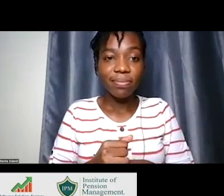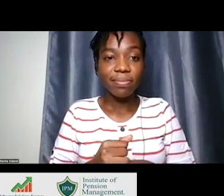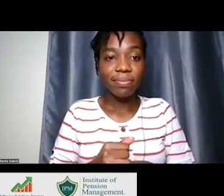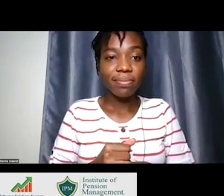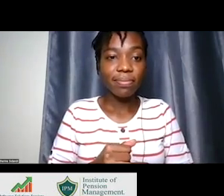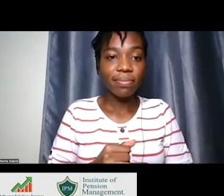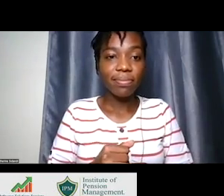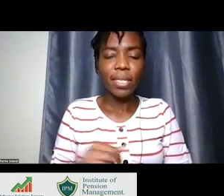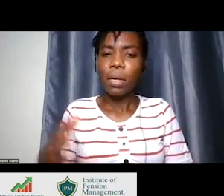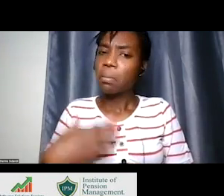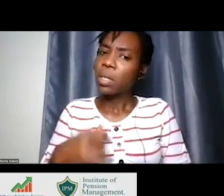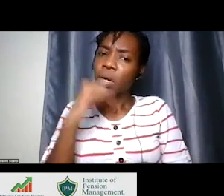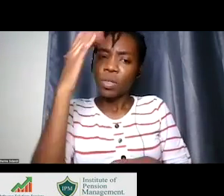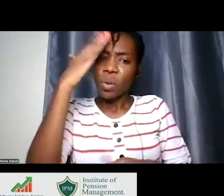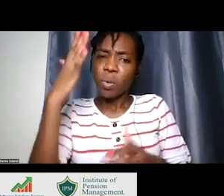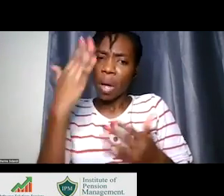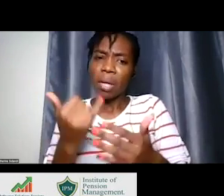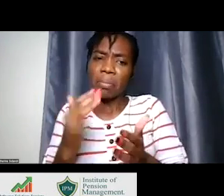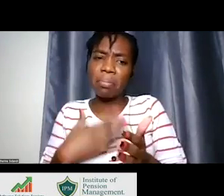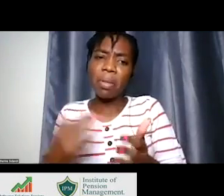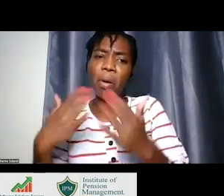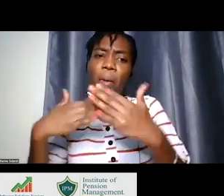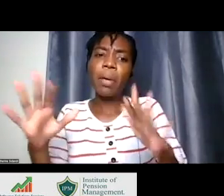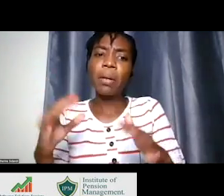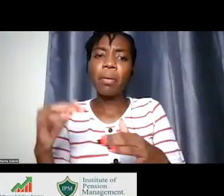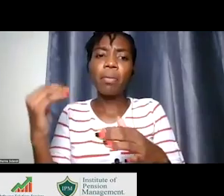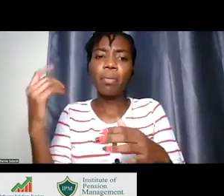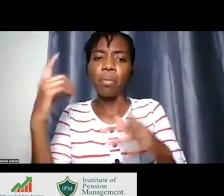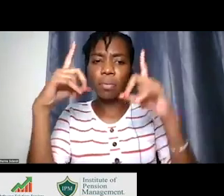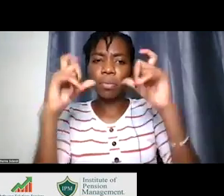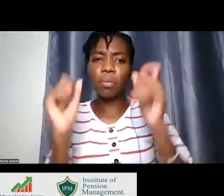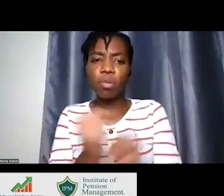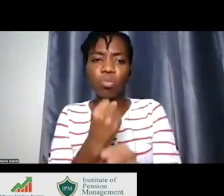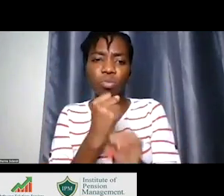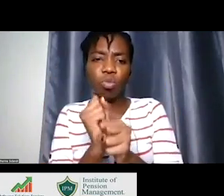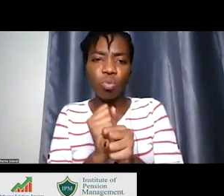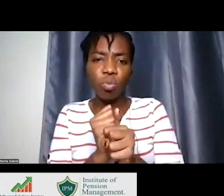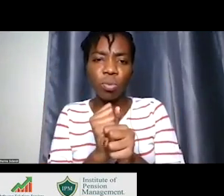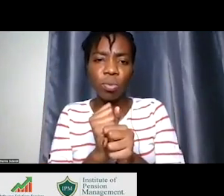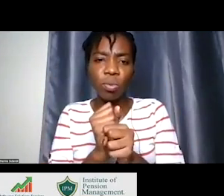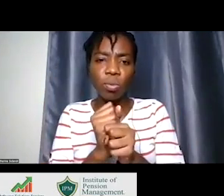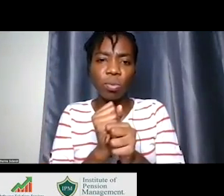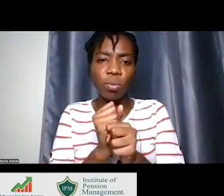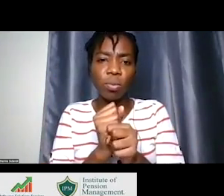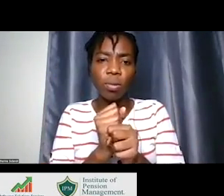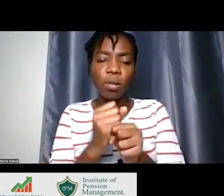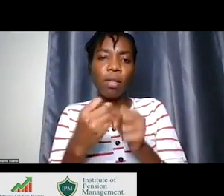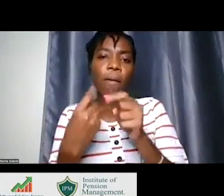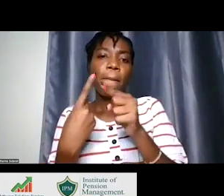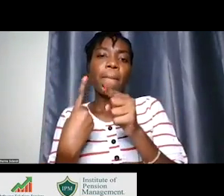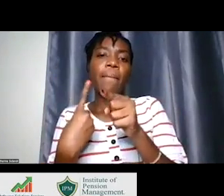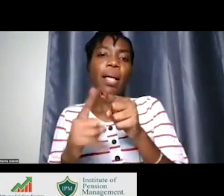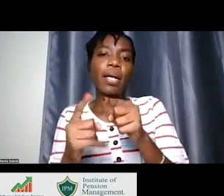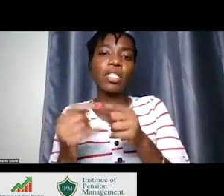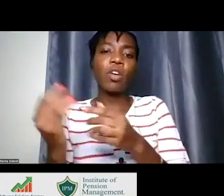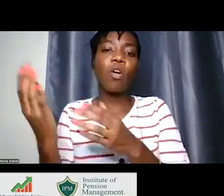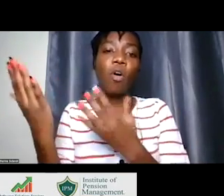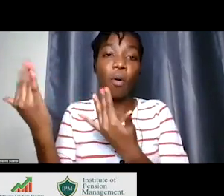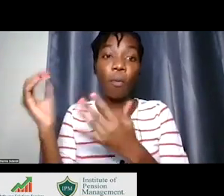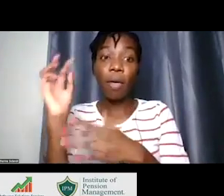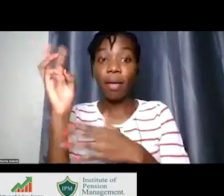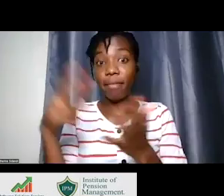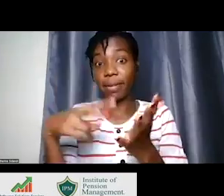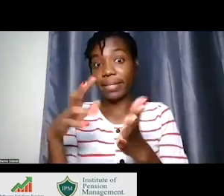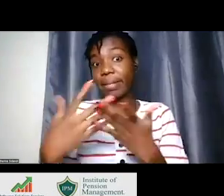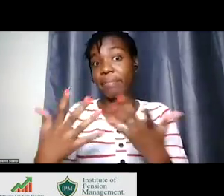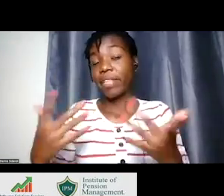don't know why I'm not able to open your profile. Anywho, I guess I'm just going to read something. All right, so our